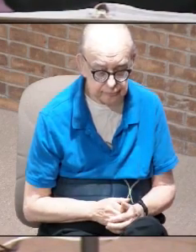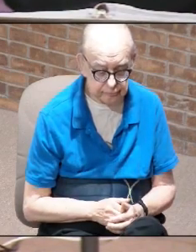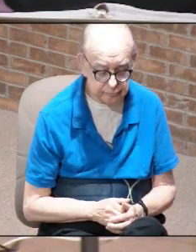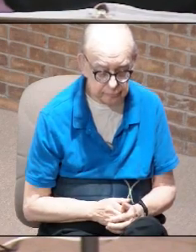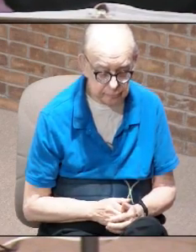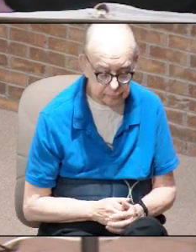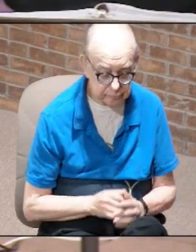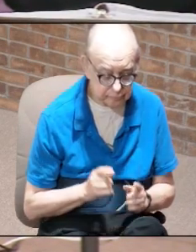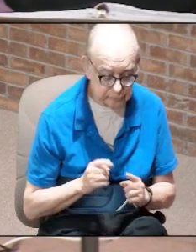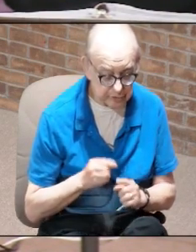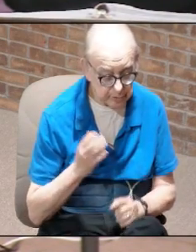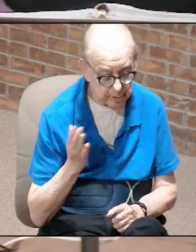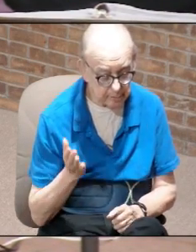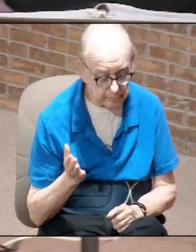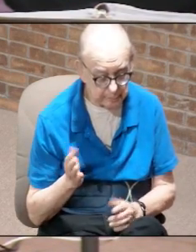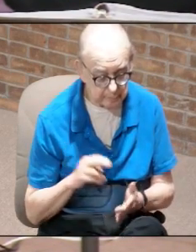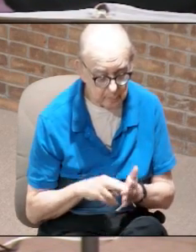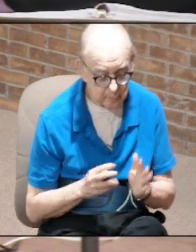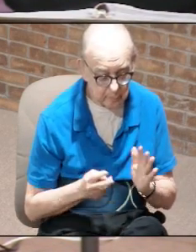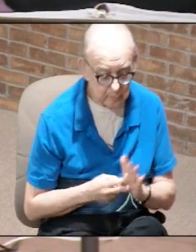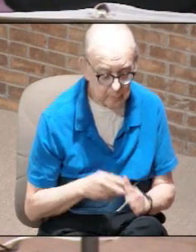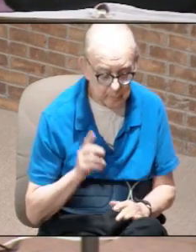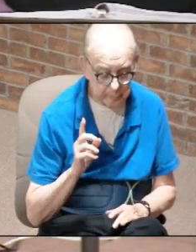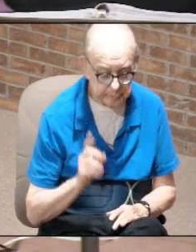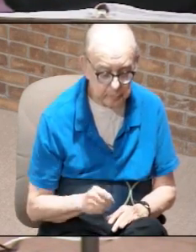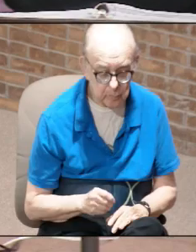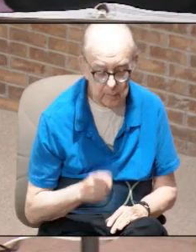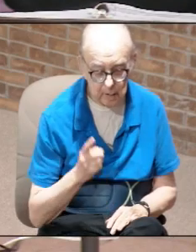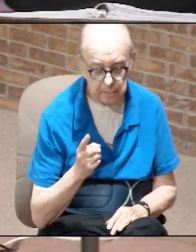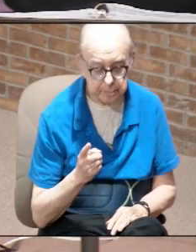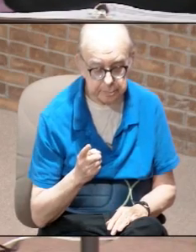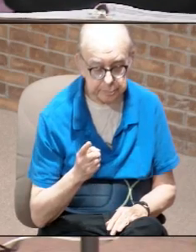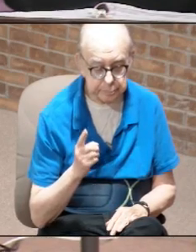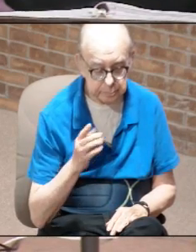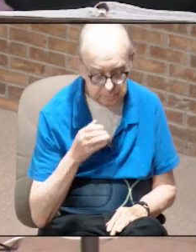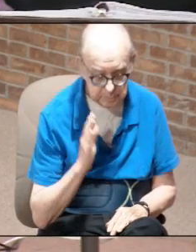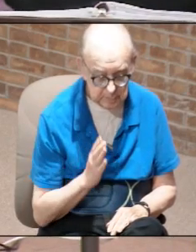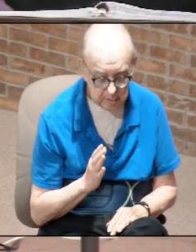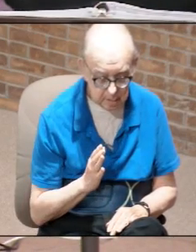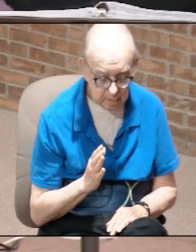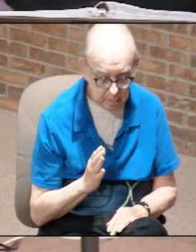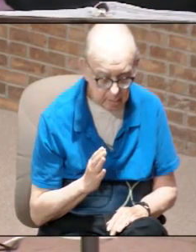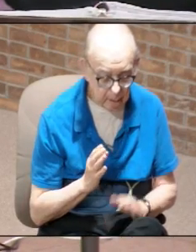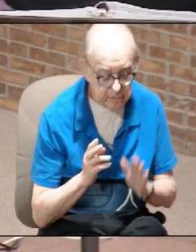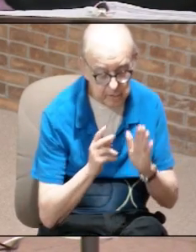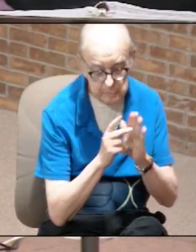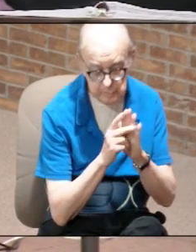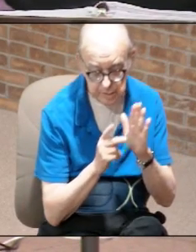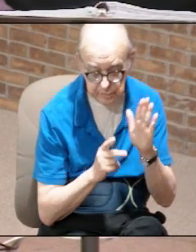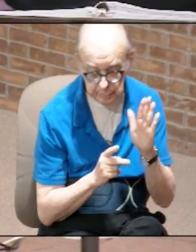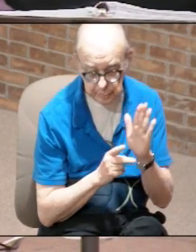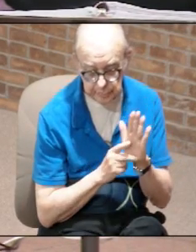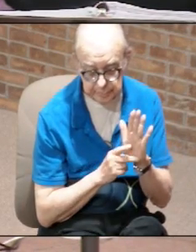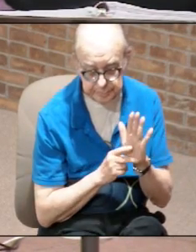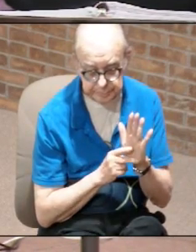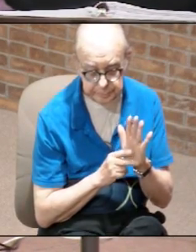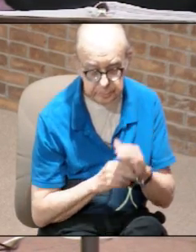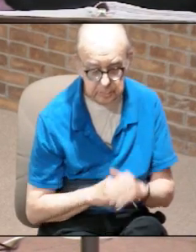The U means you need to understand God's principles.